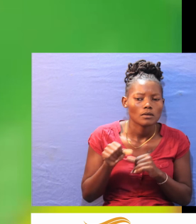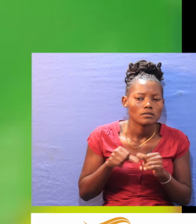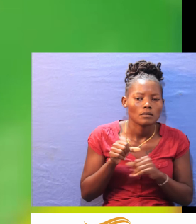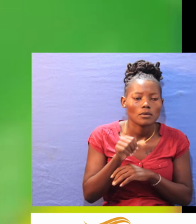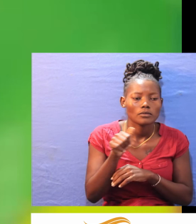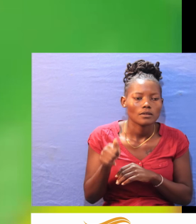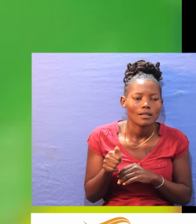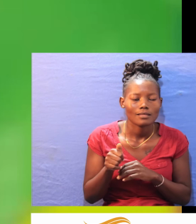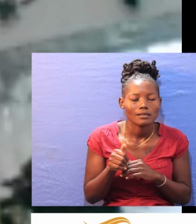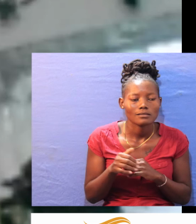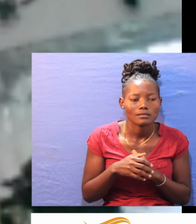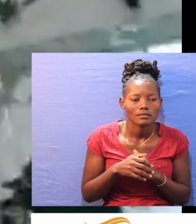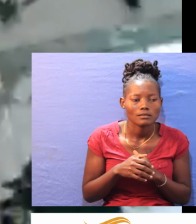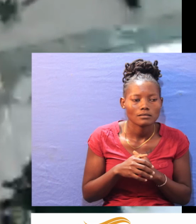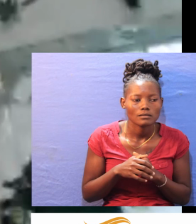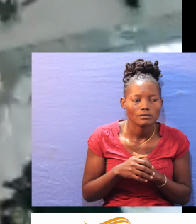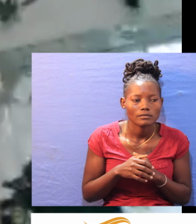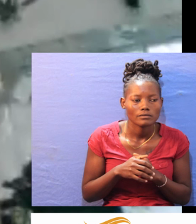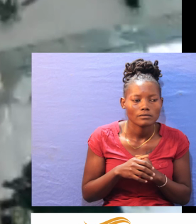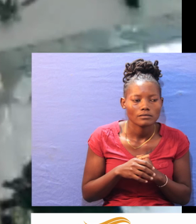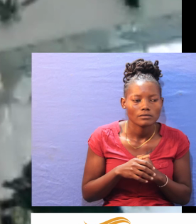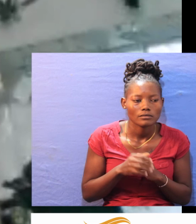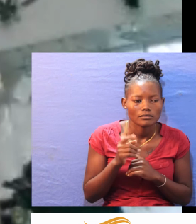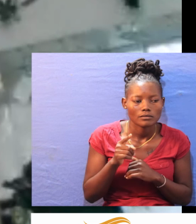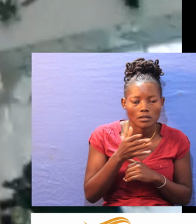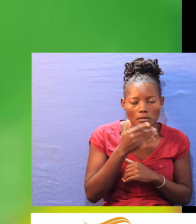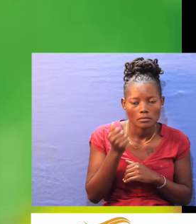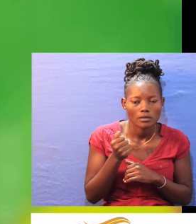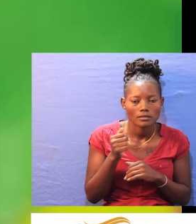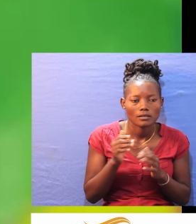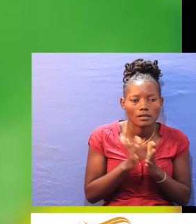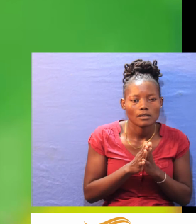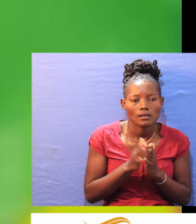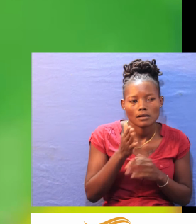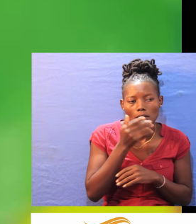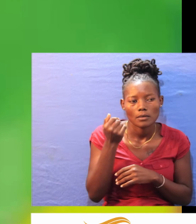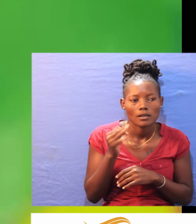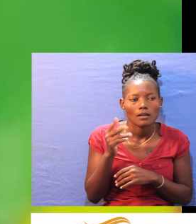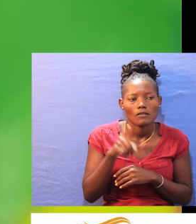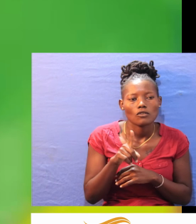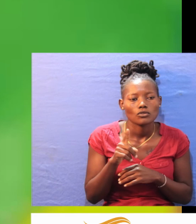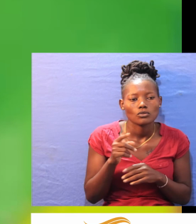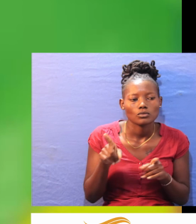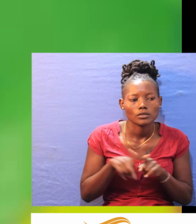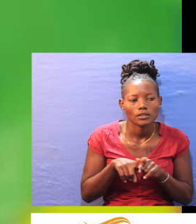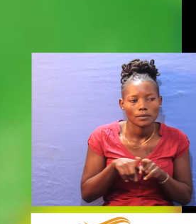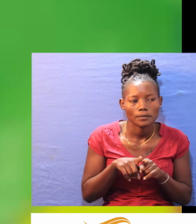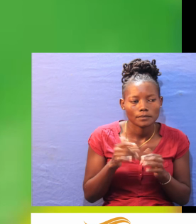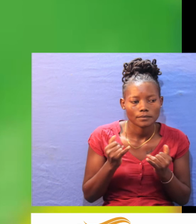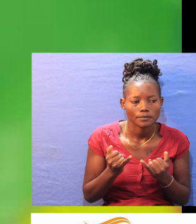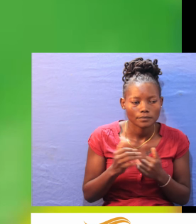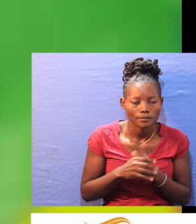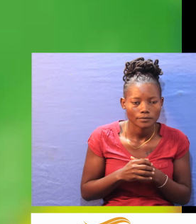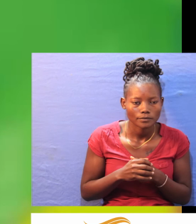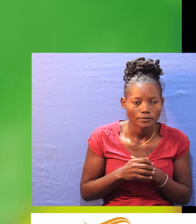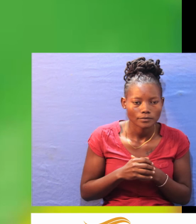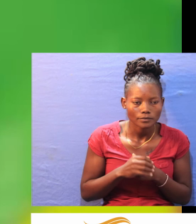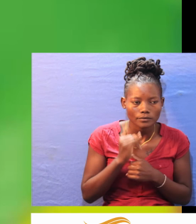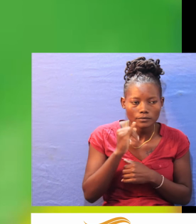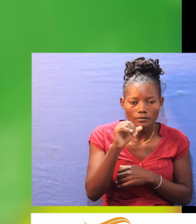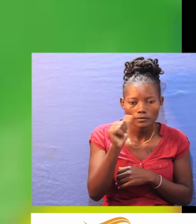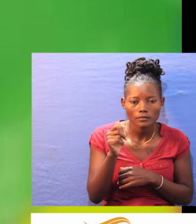well. The healthier they are, the better they are, the better for you too. So, is